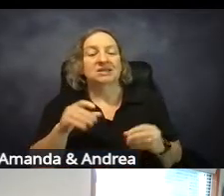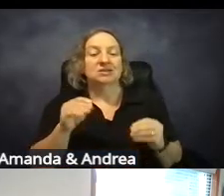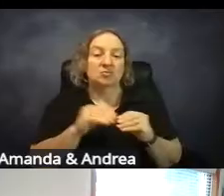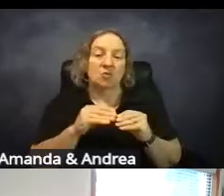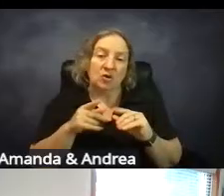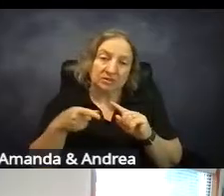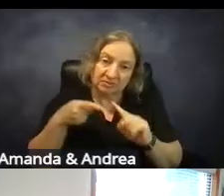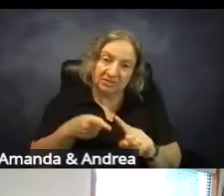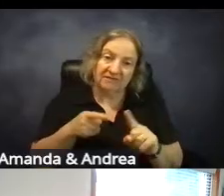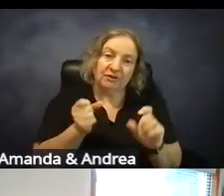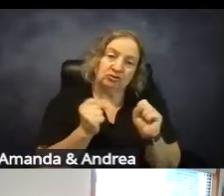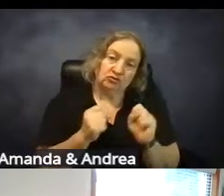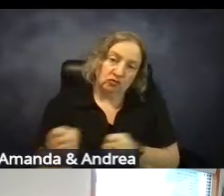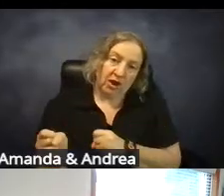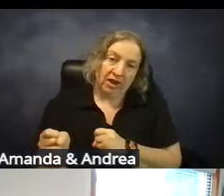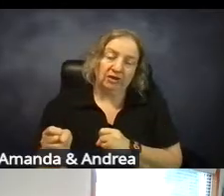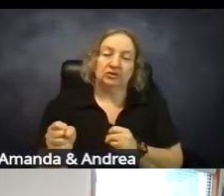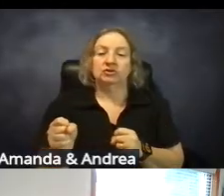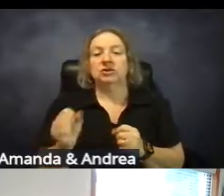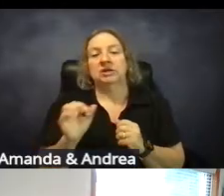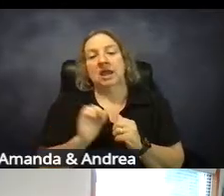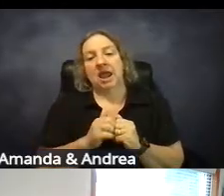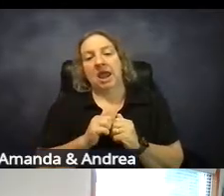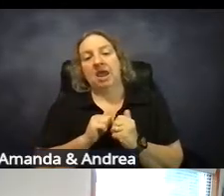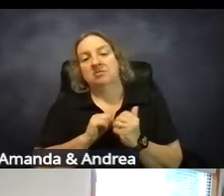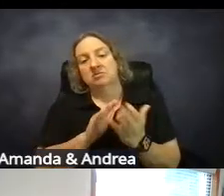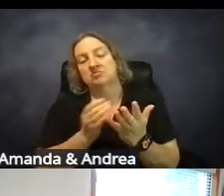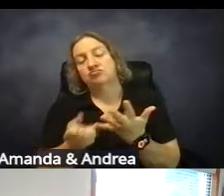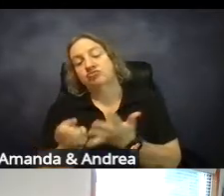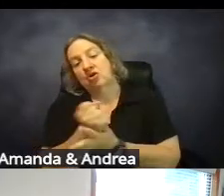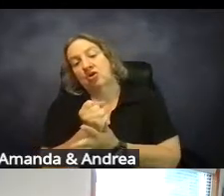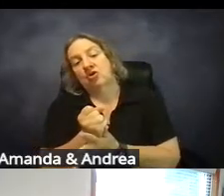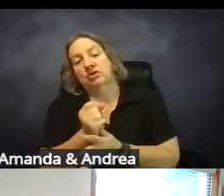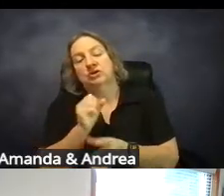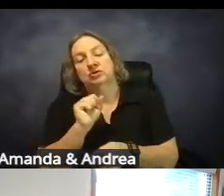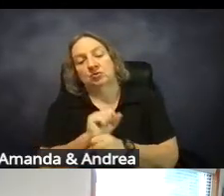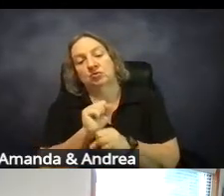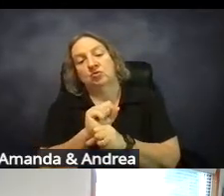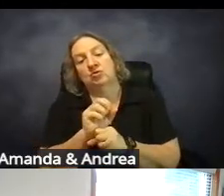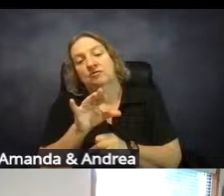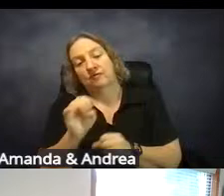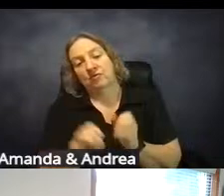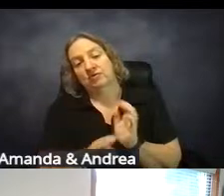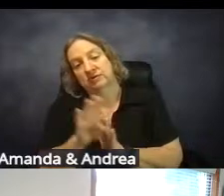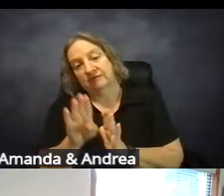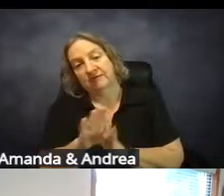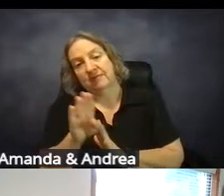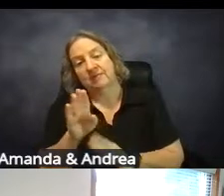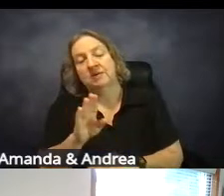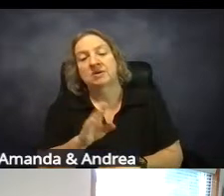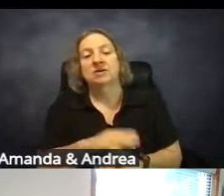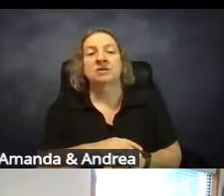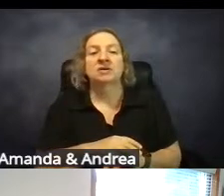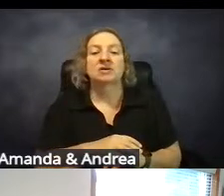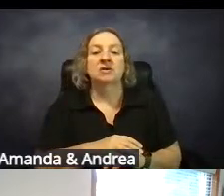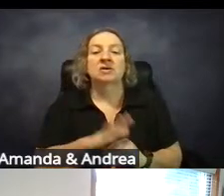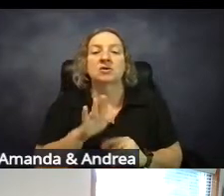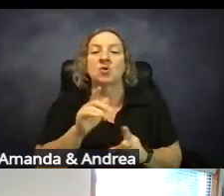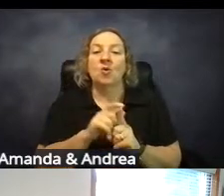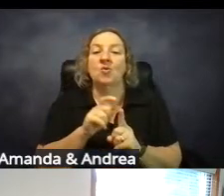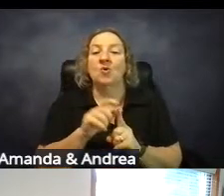specific strategy as it relates and priority as it relates into the workforce development space. And I think your word cloud